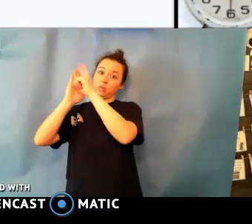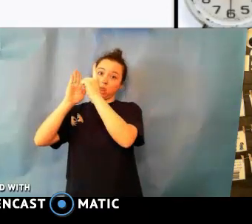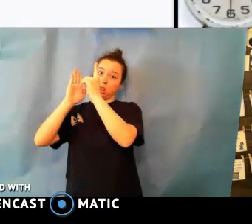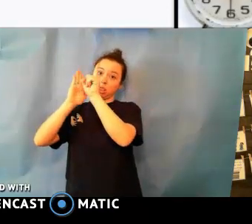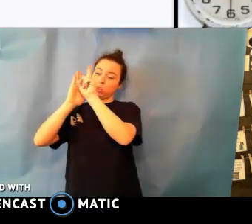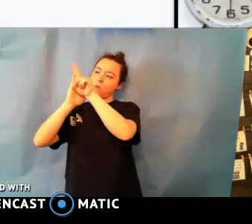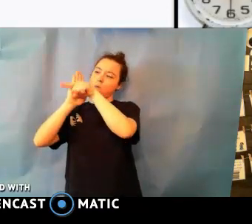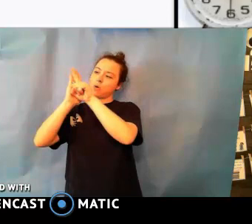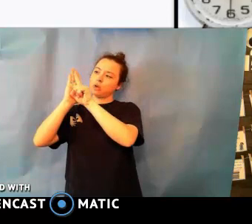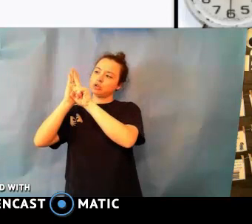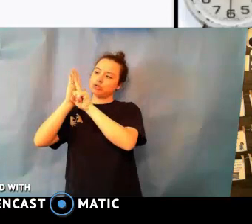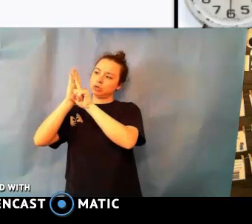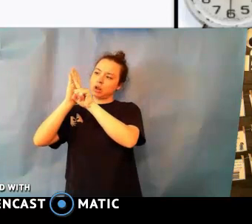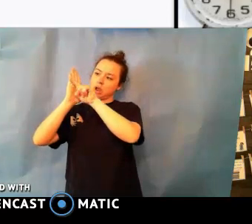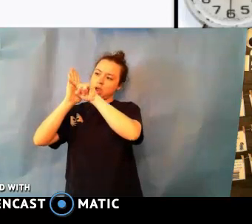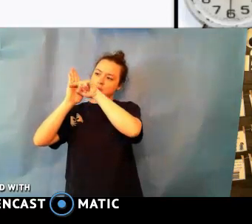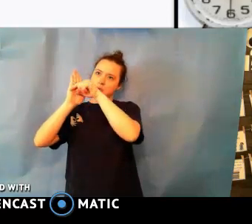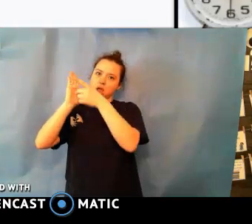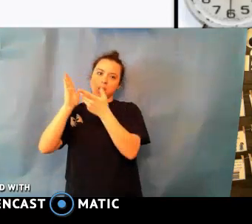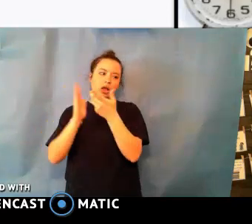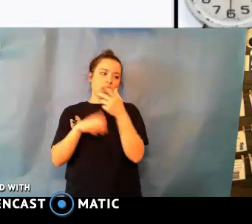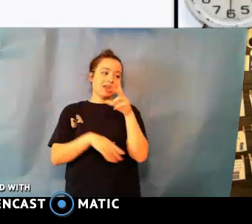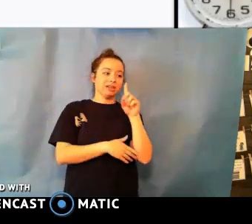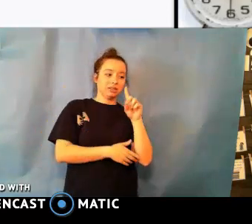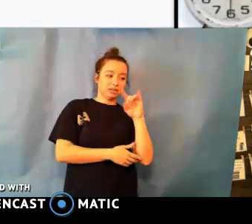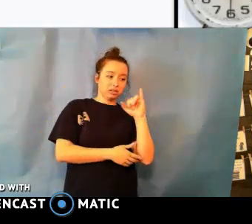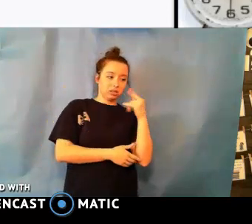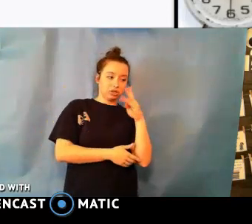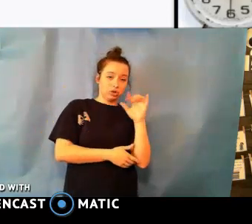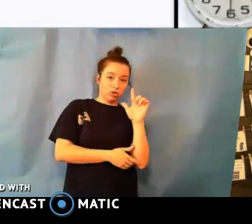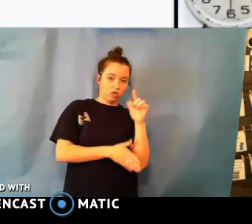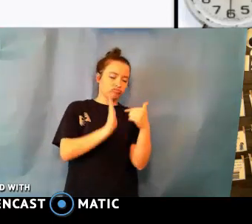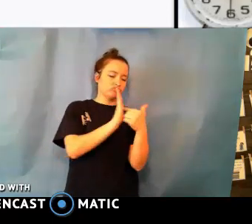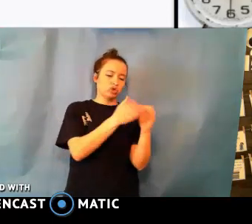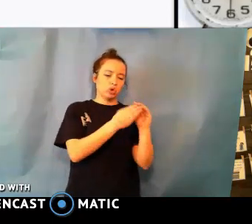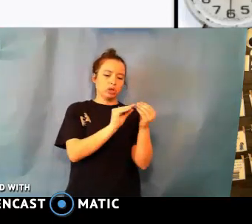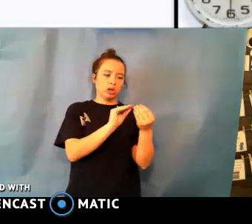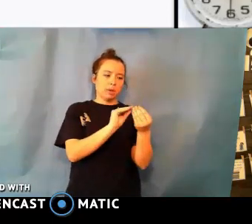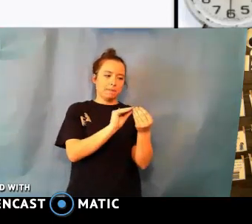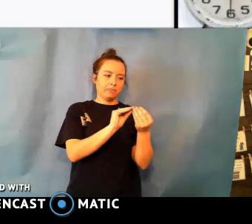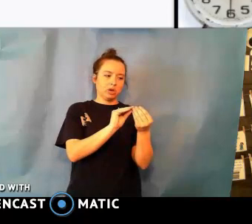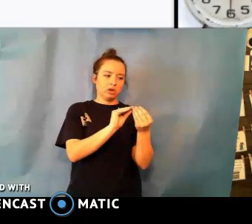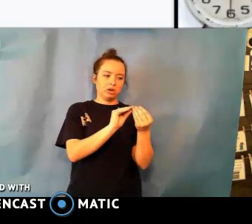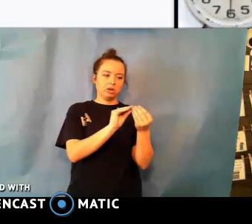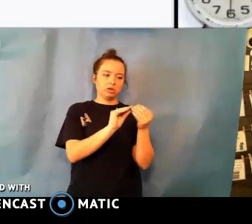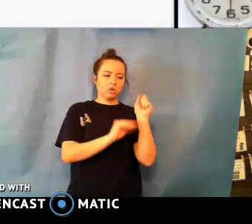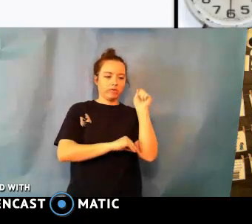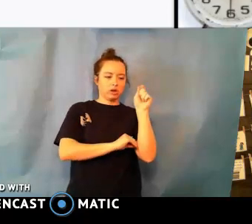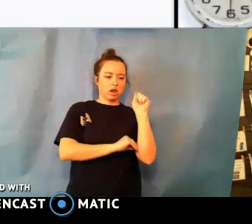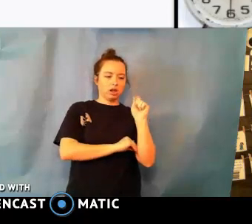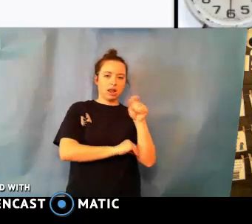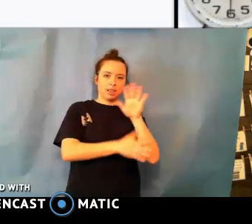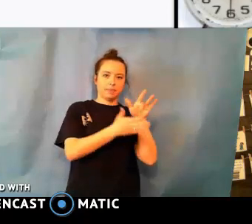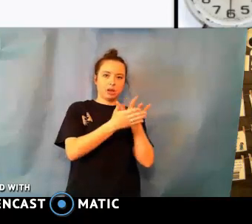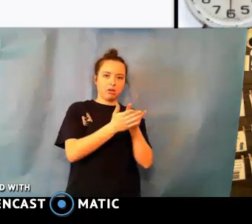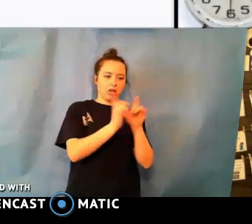the clock. The digital clock has the numbers with two dots called a colon in